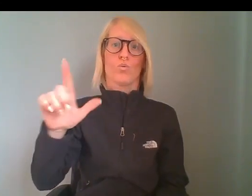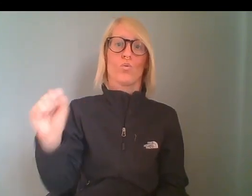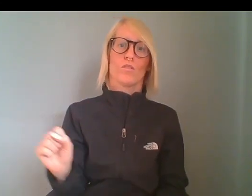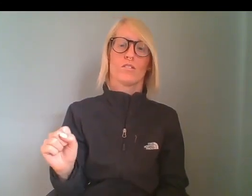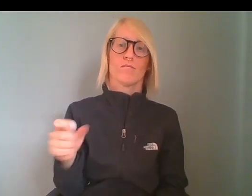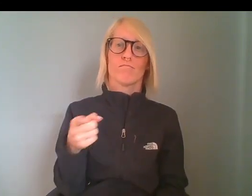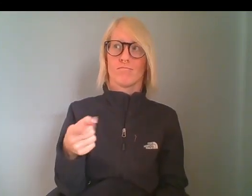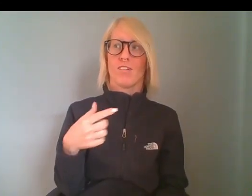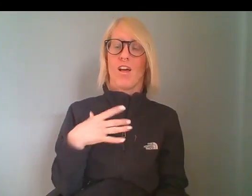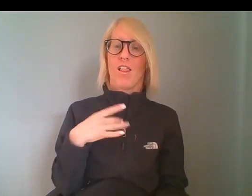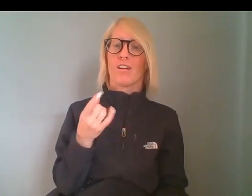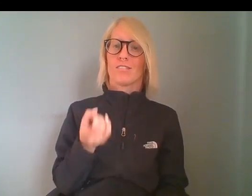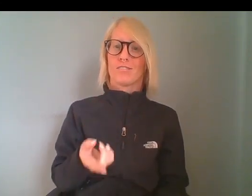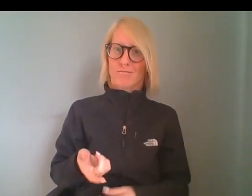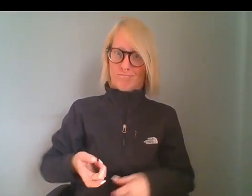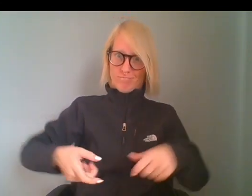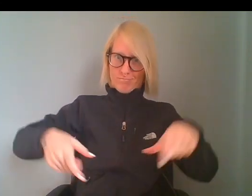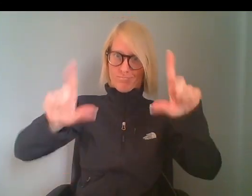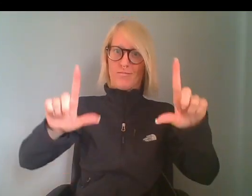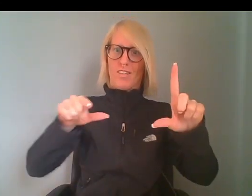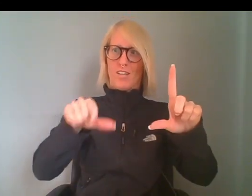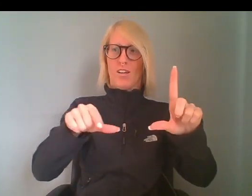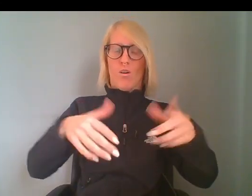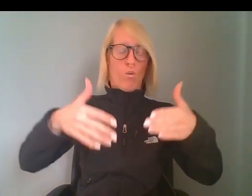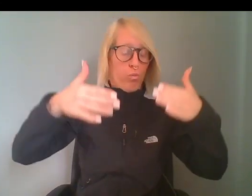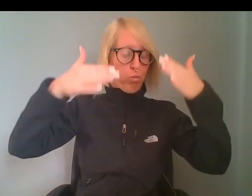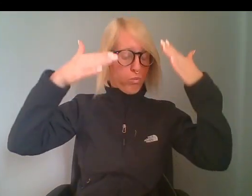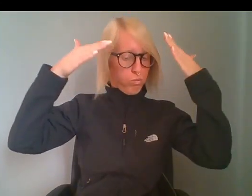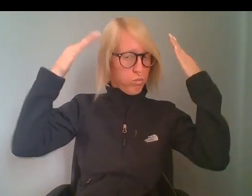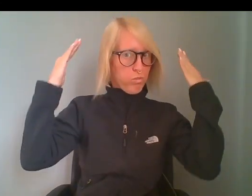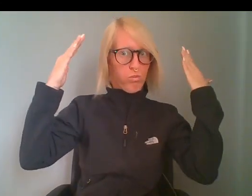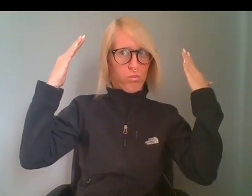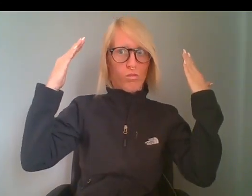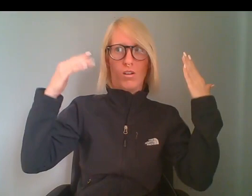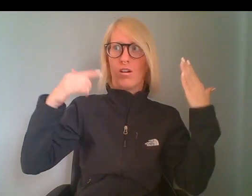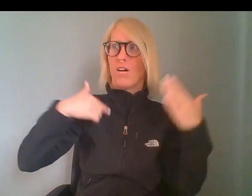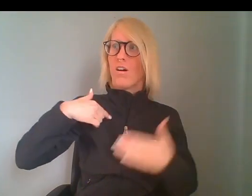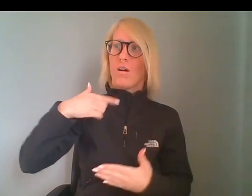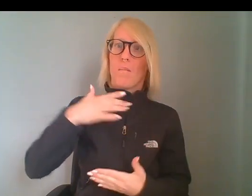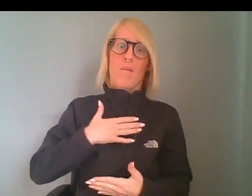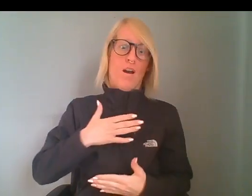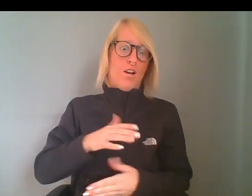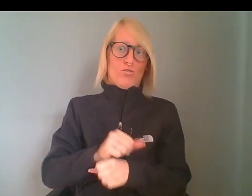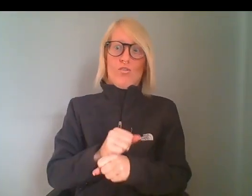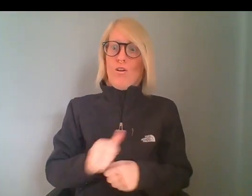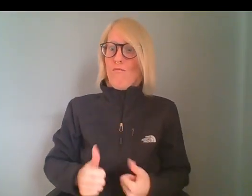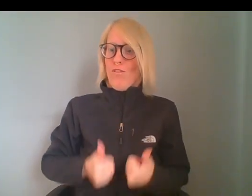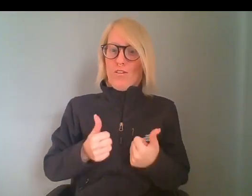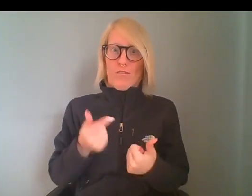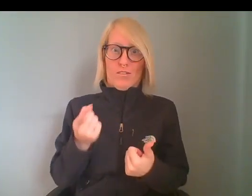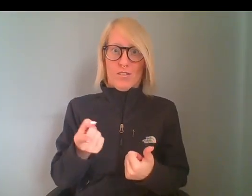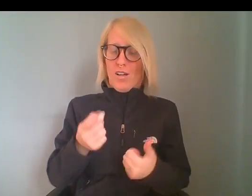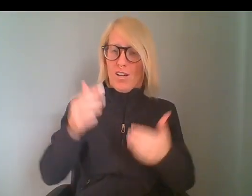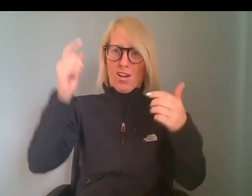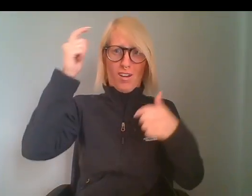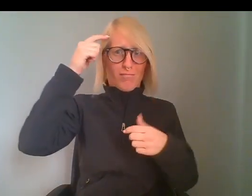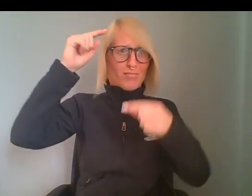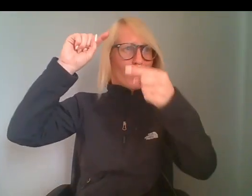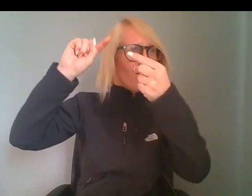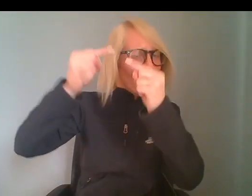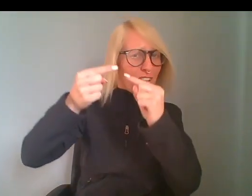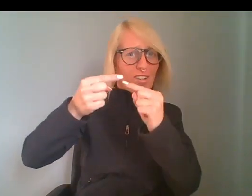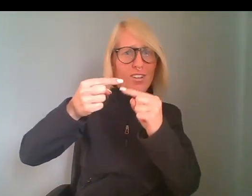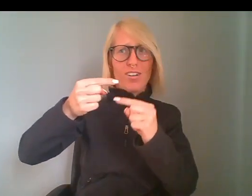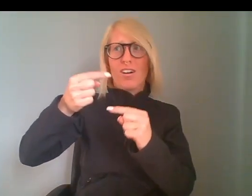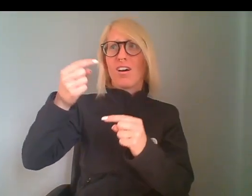is mind-boggling. Sometimes I do this for a living and it makes my head hurt just thinking about all the different tools out there. So we're not covering